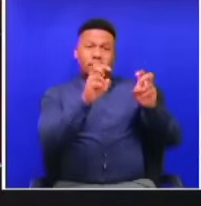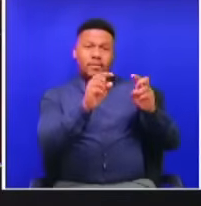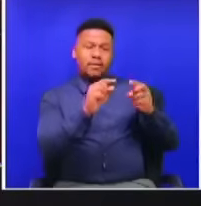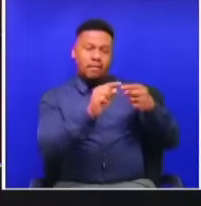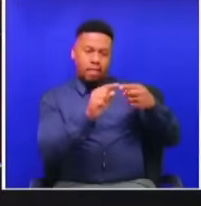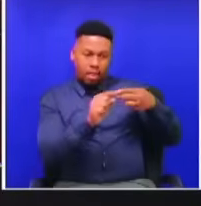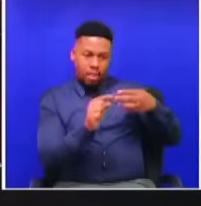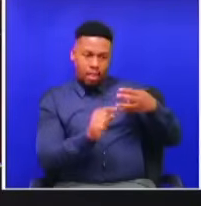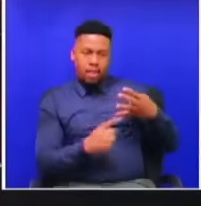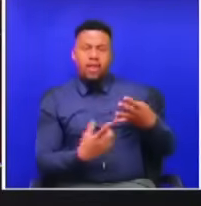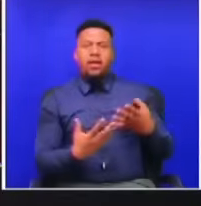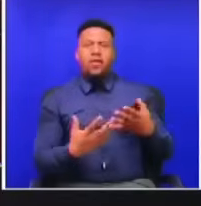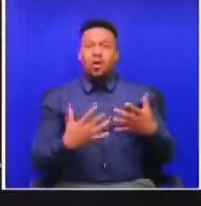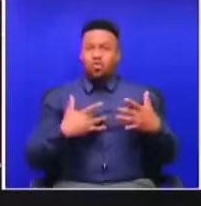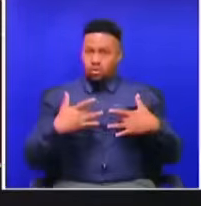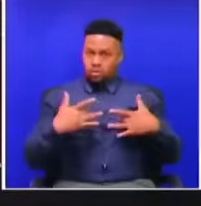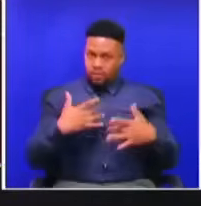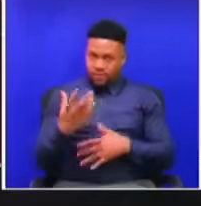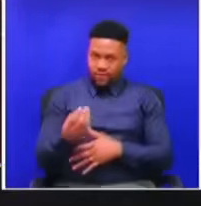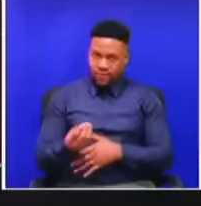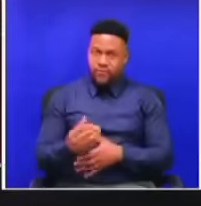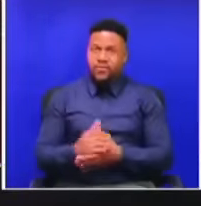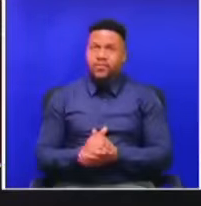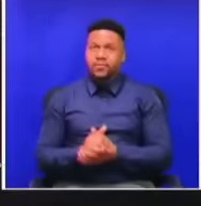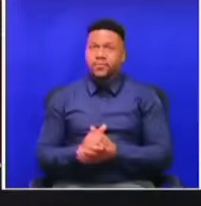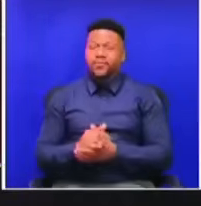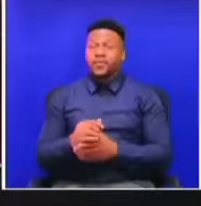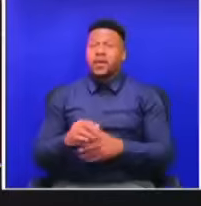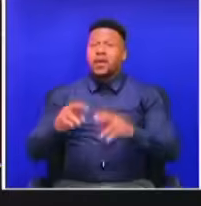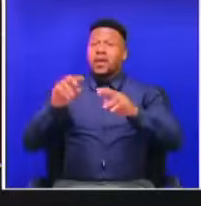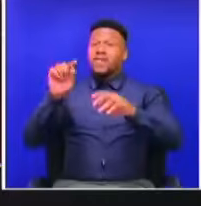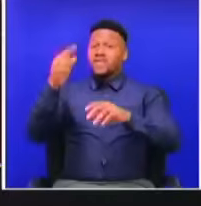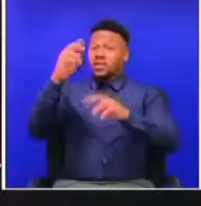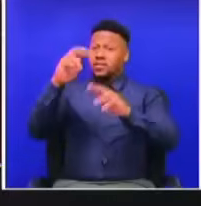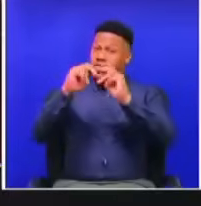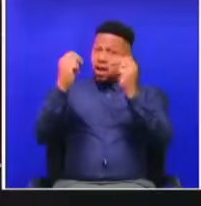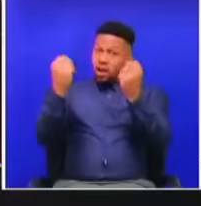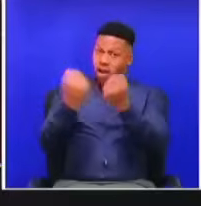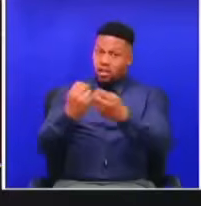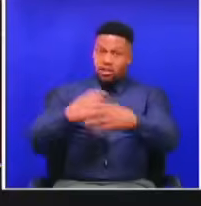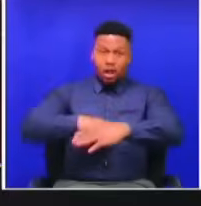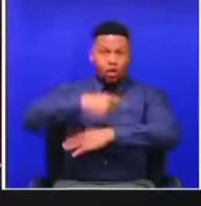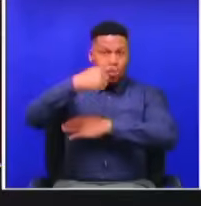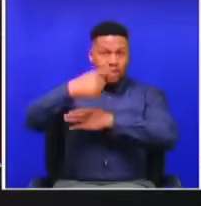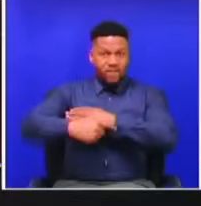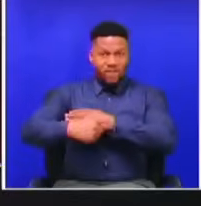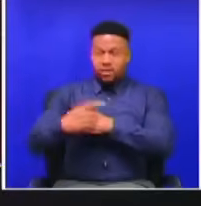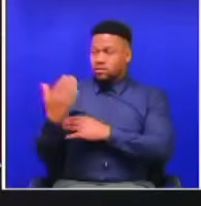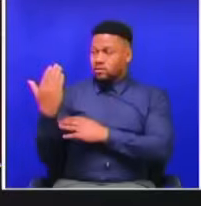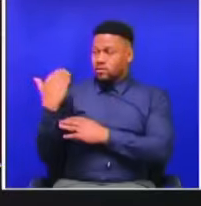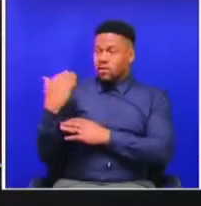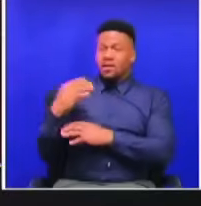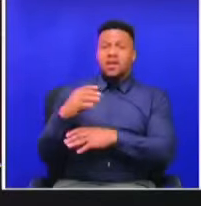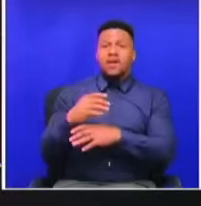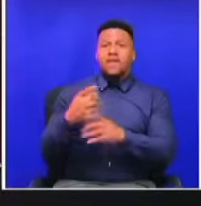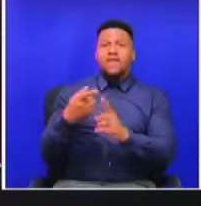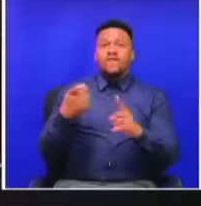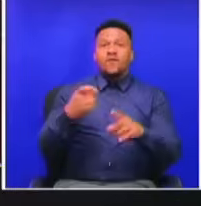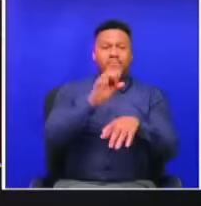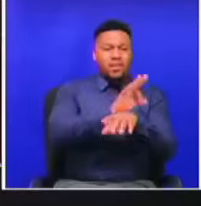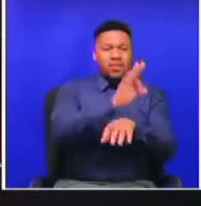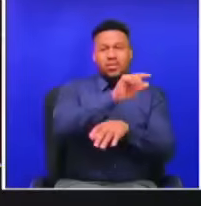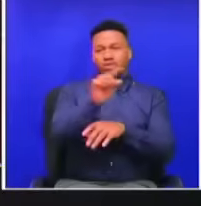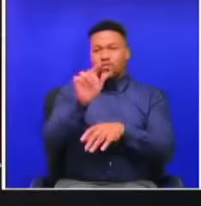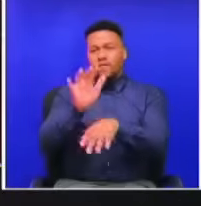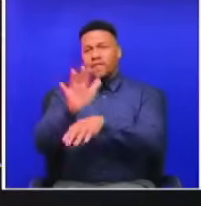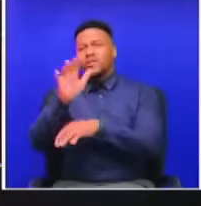first national convention, which was held from the 15th to the 16th of August at UNISA, was attended